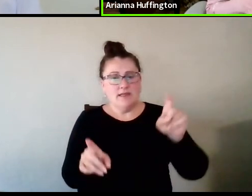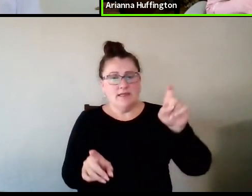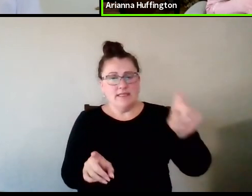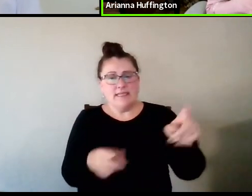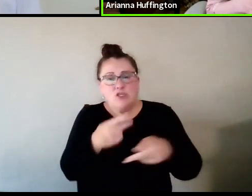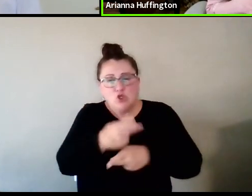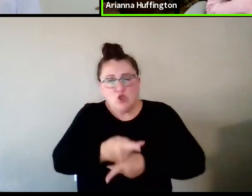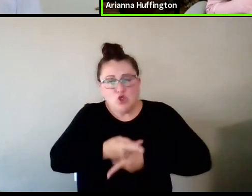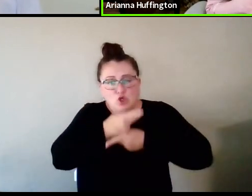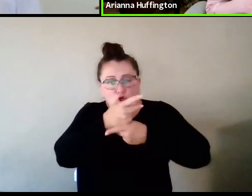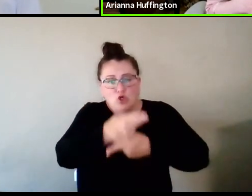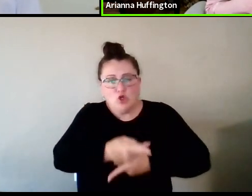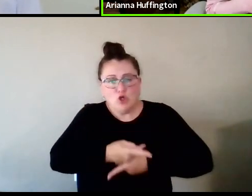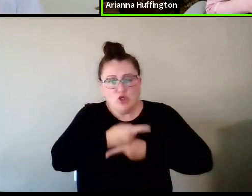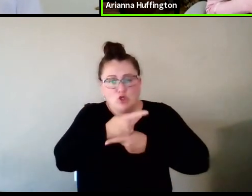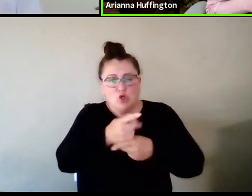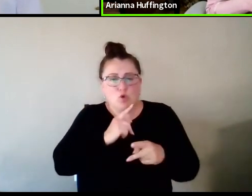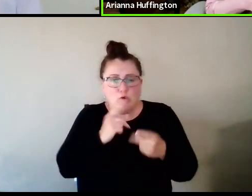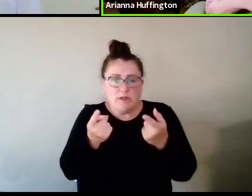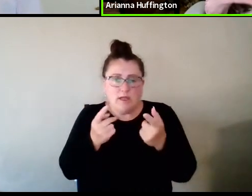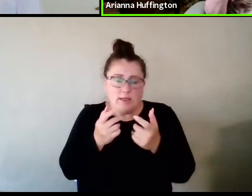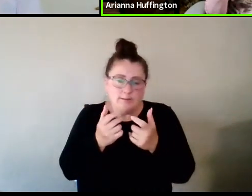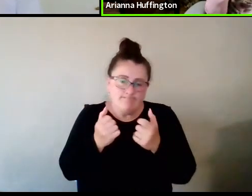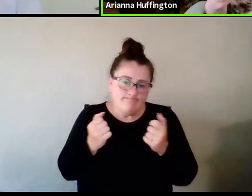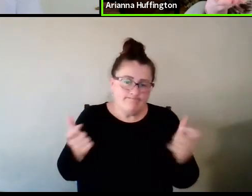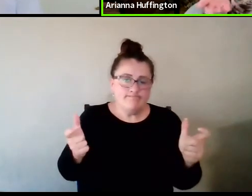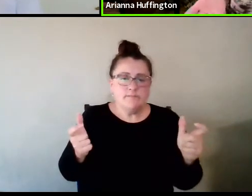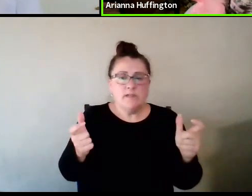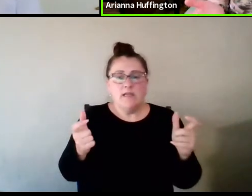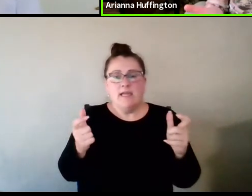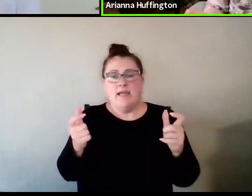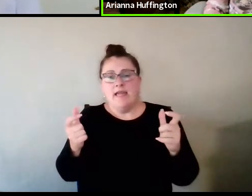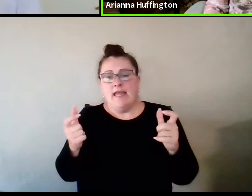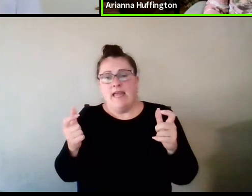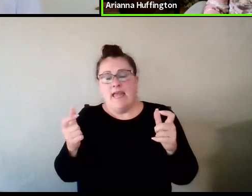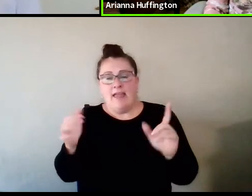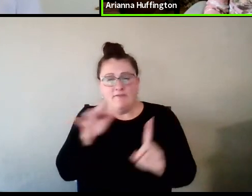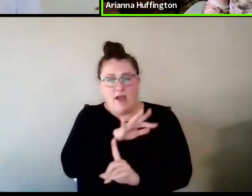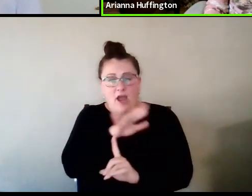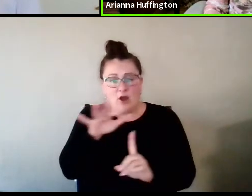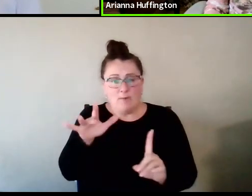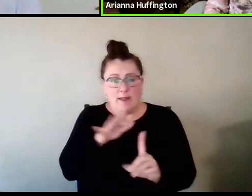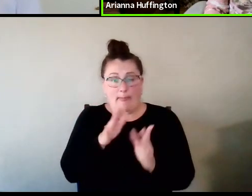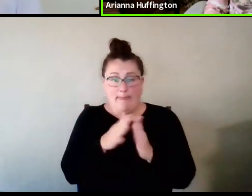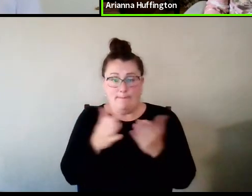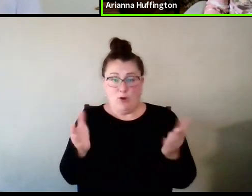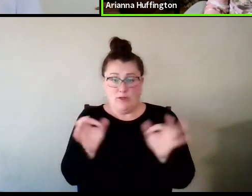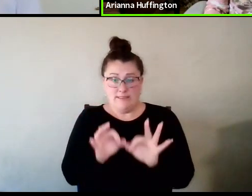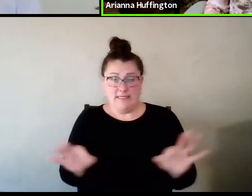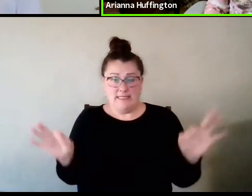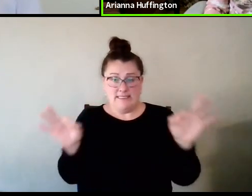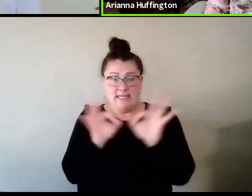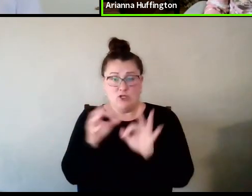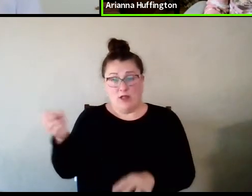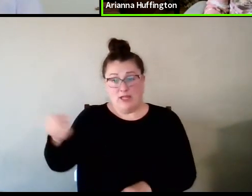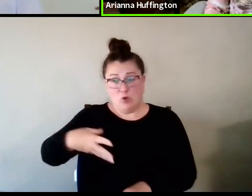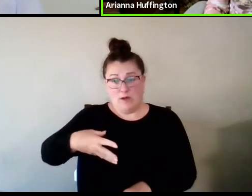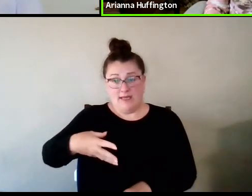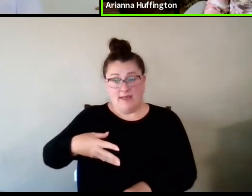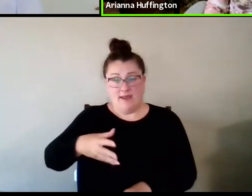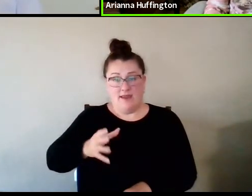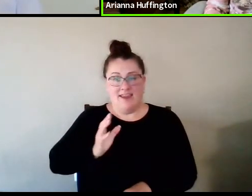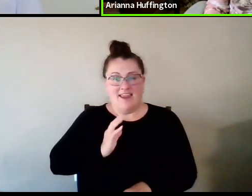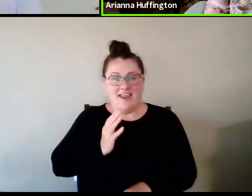nurture a growth environment because growth, as you say in the book, is an essential ingredient of